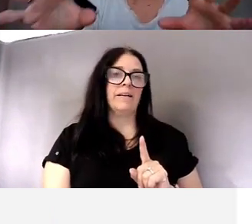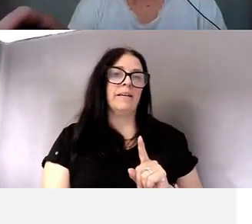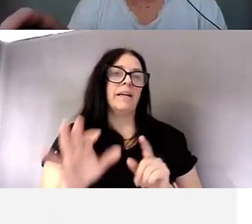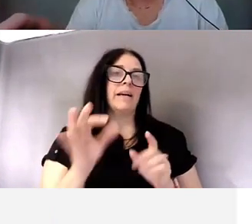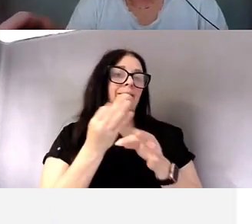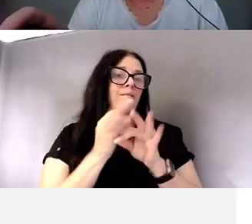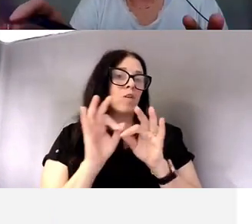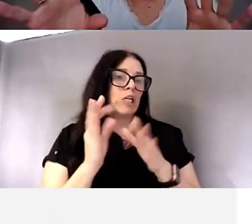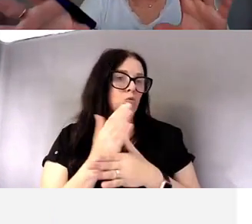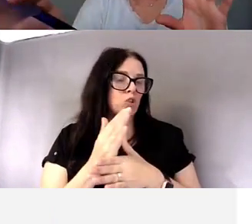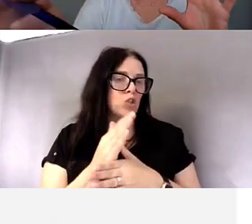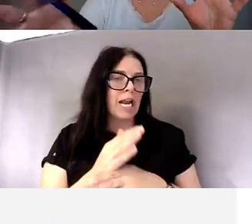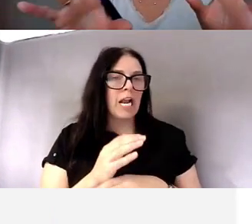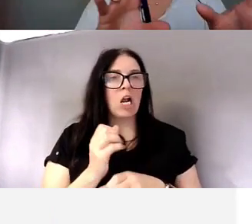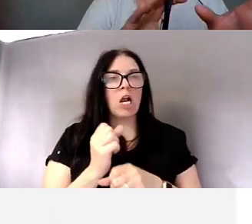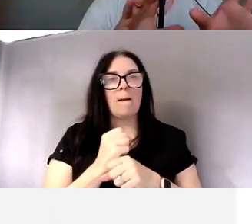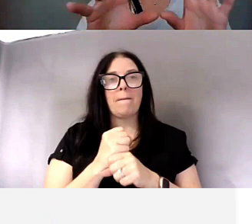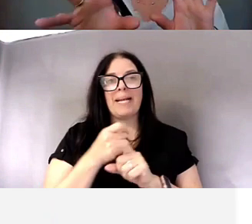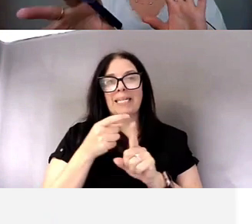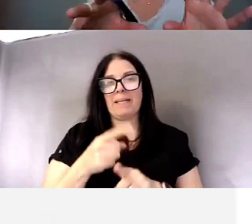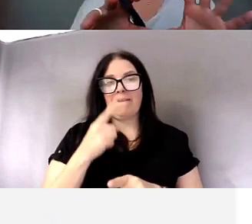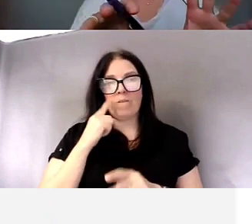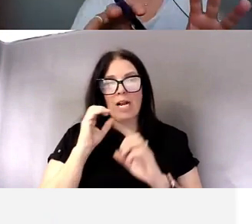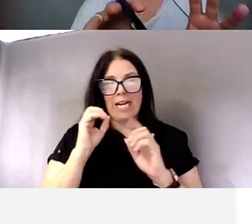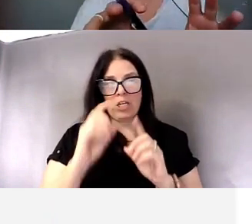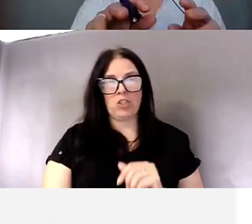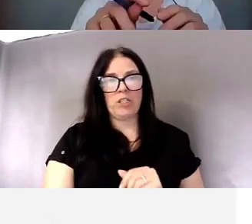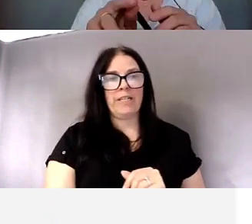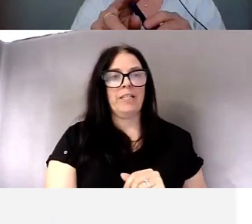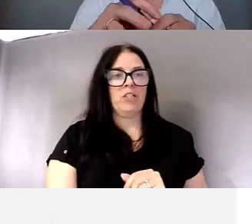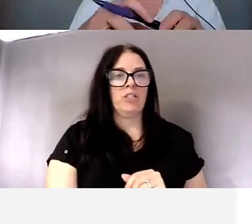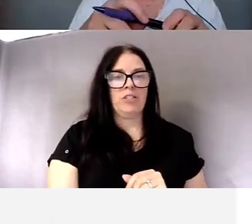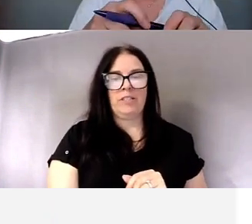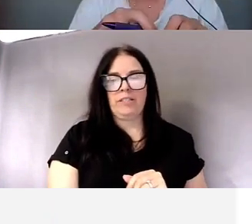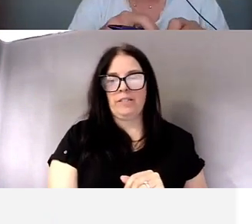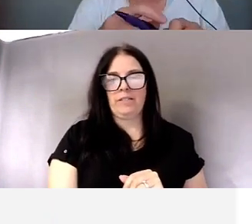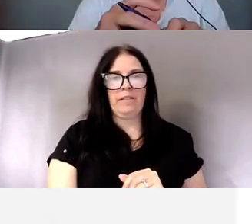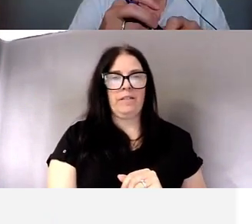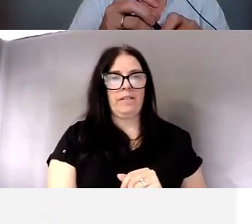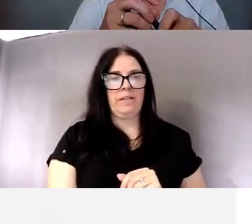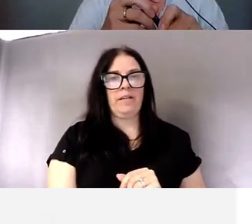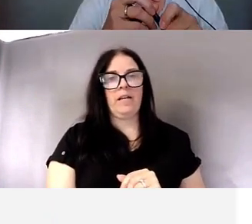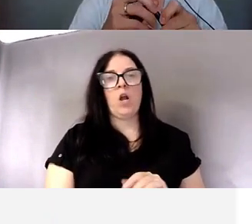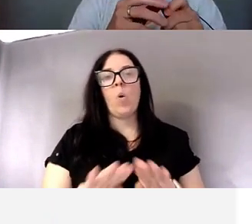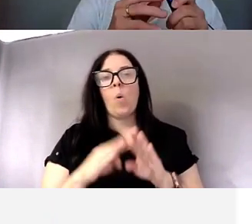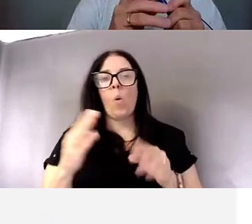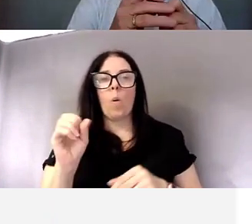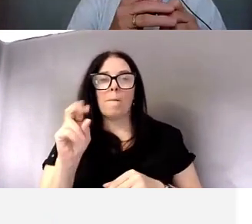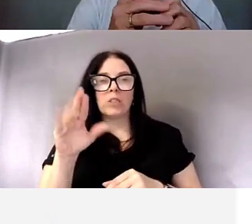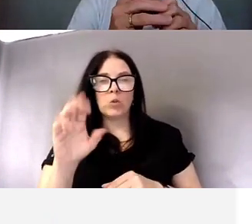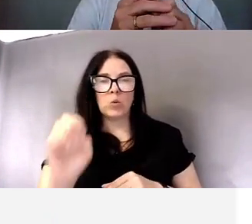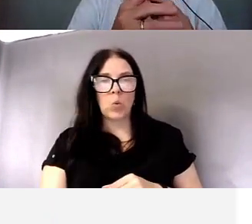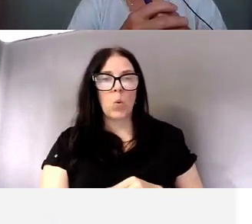made specifically for education, and we'll talk a little bit more about that, open sources,